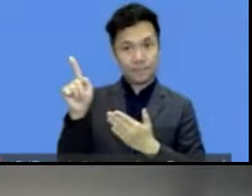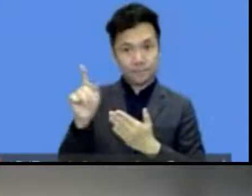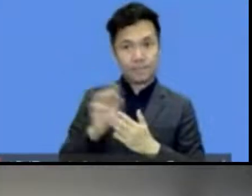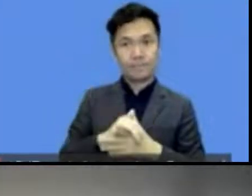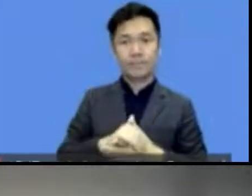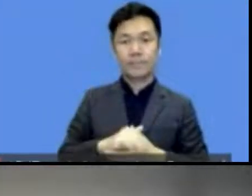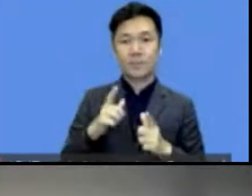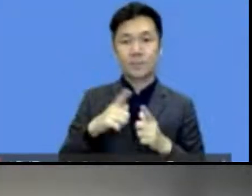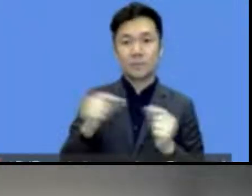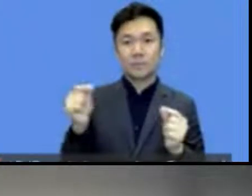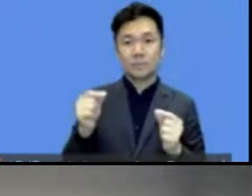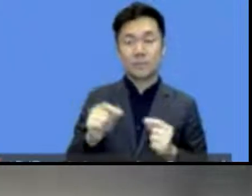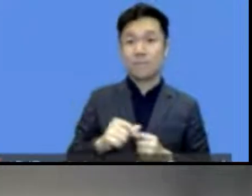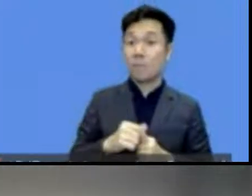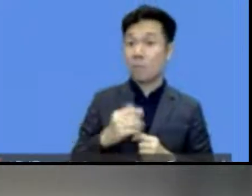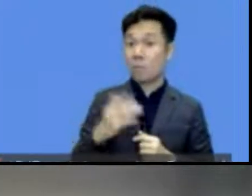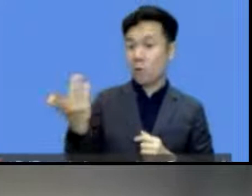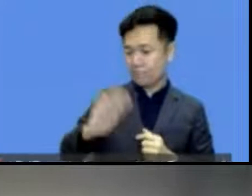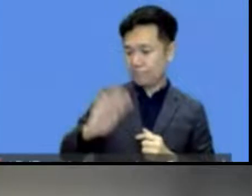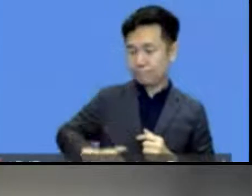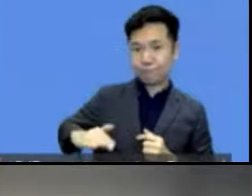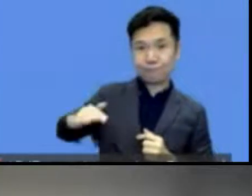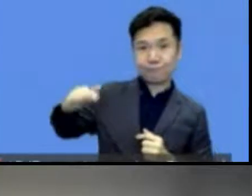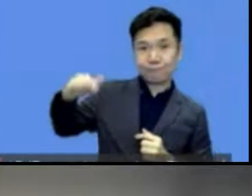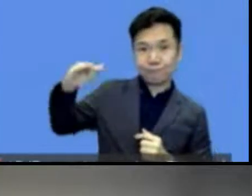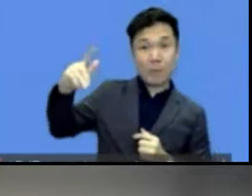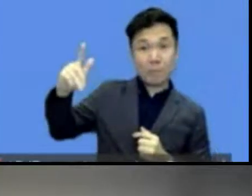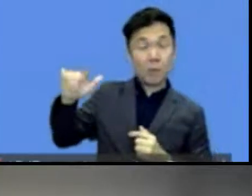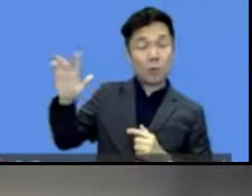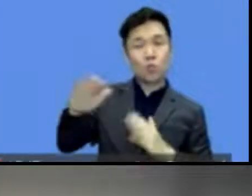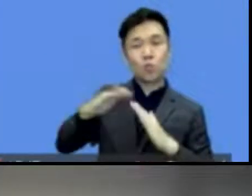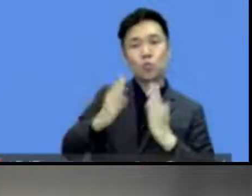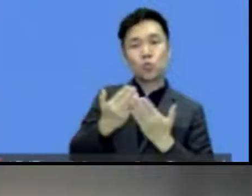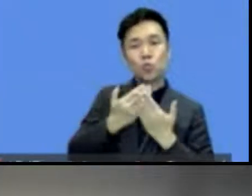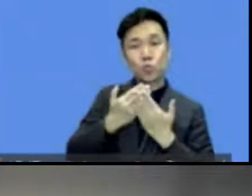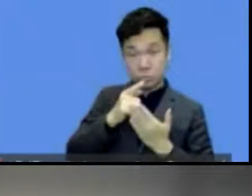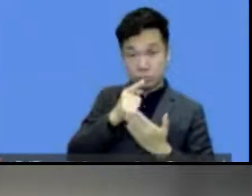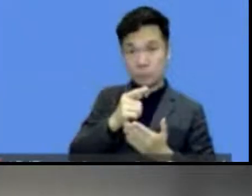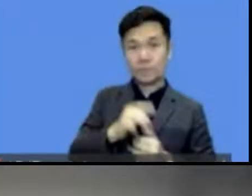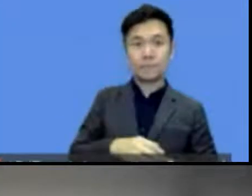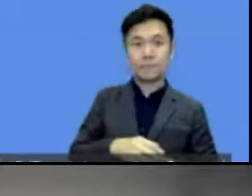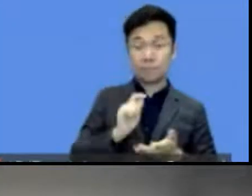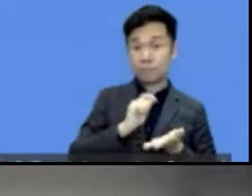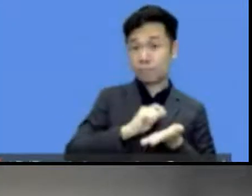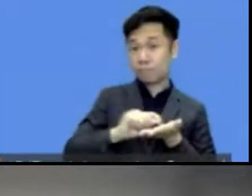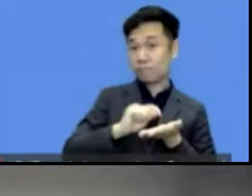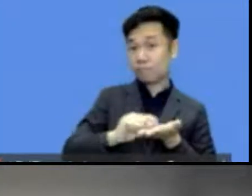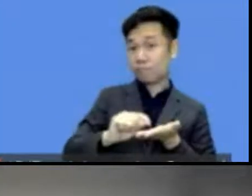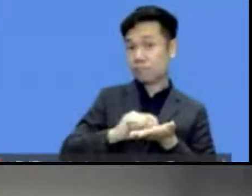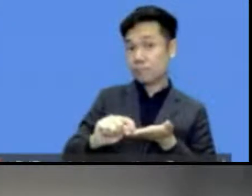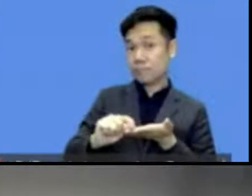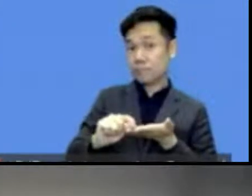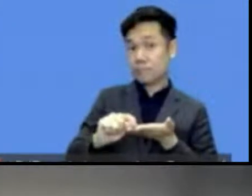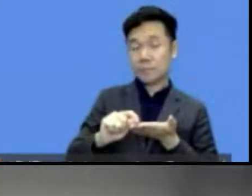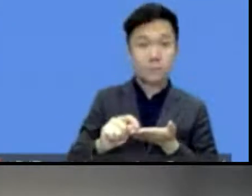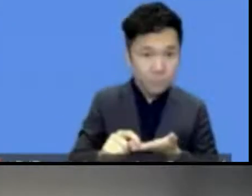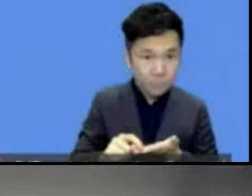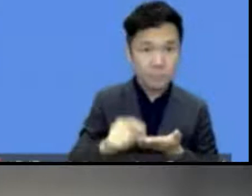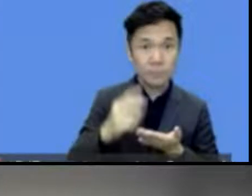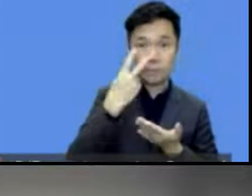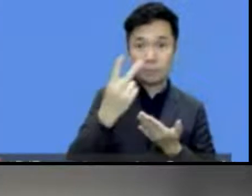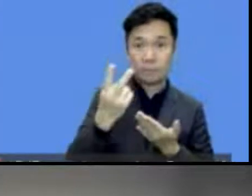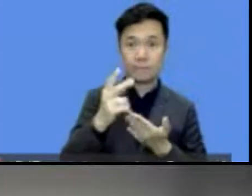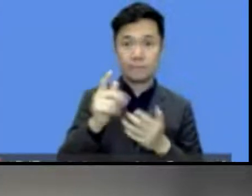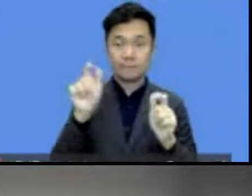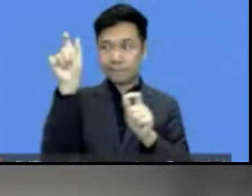the compulsory education. You see it written top to bottom and